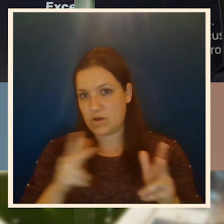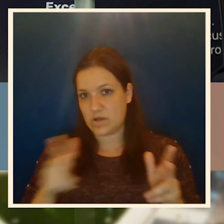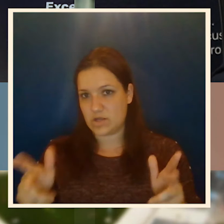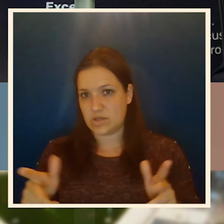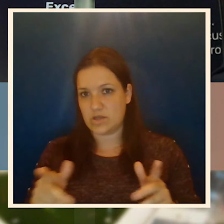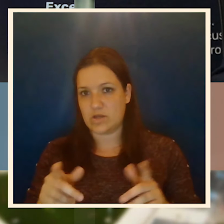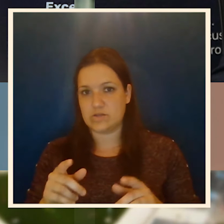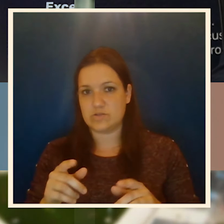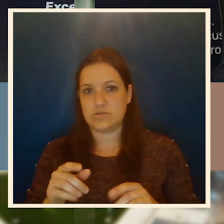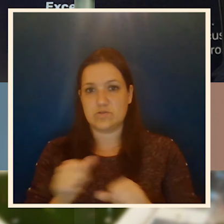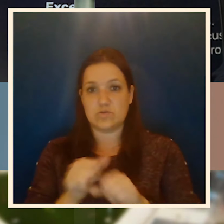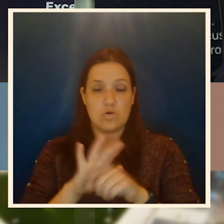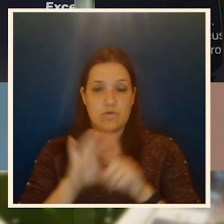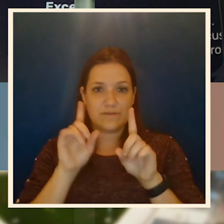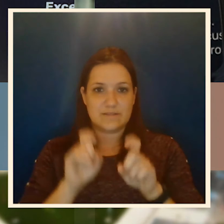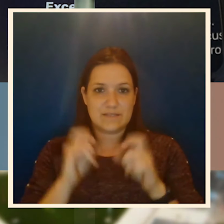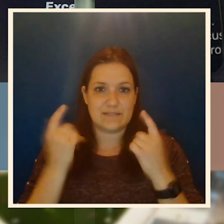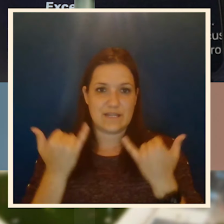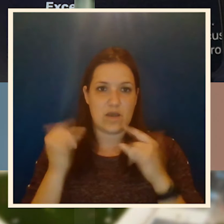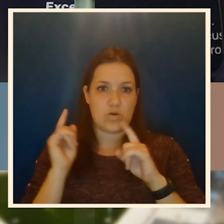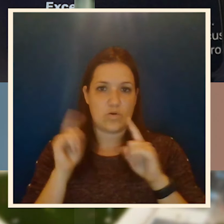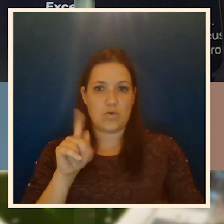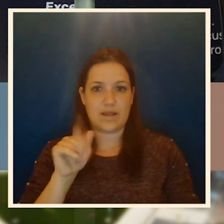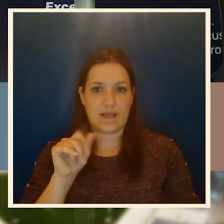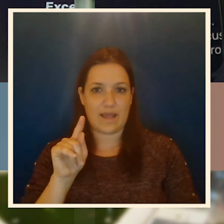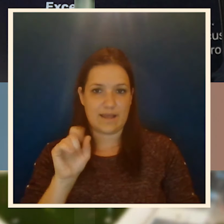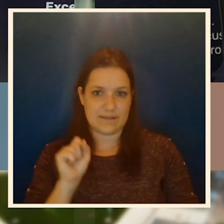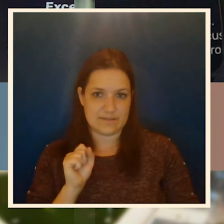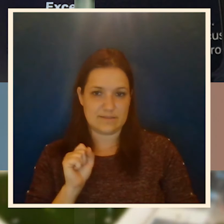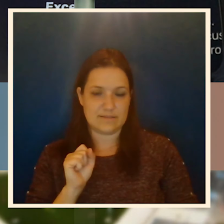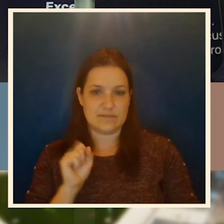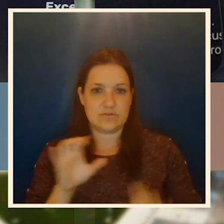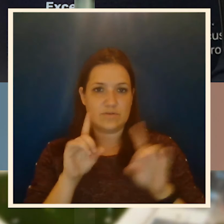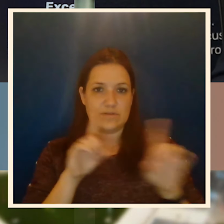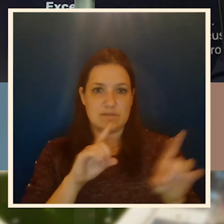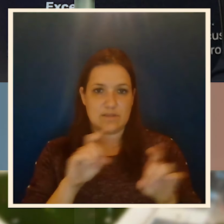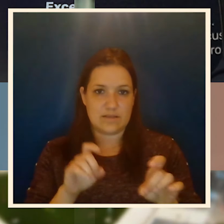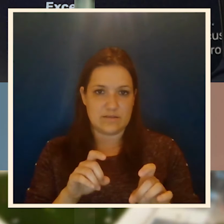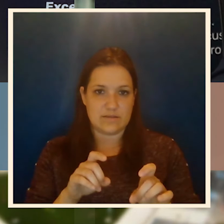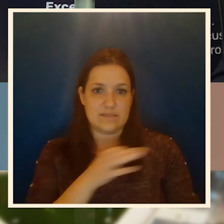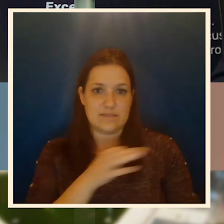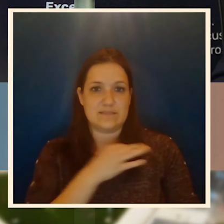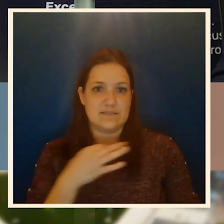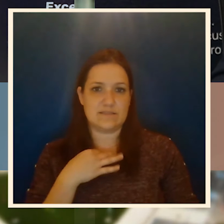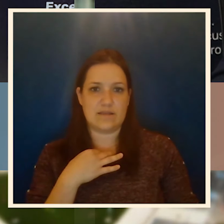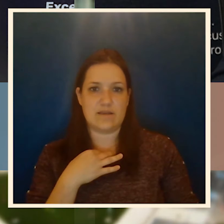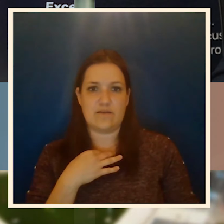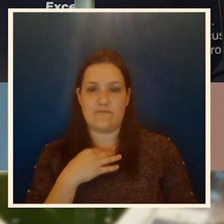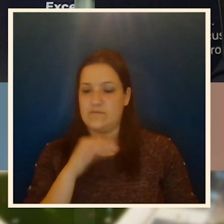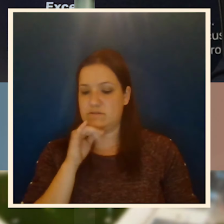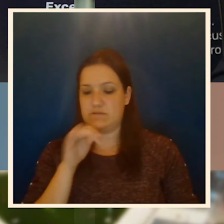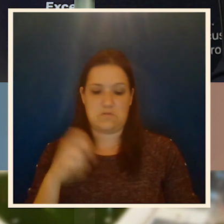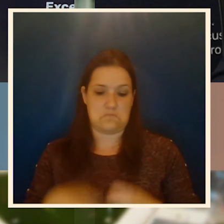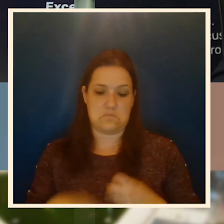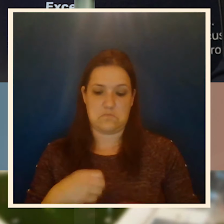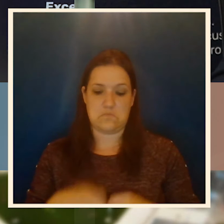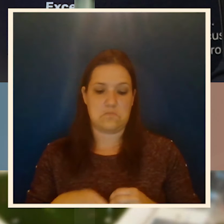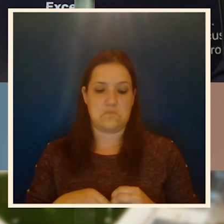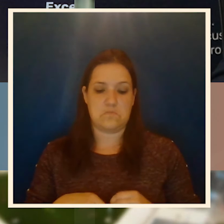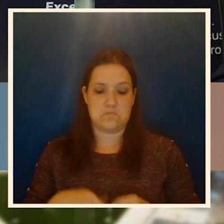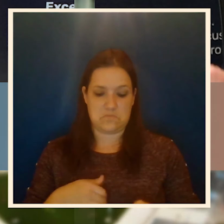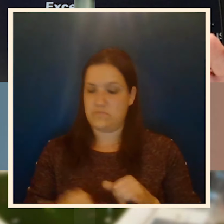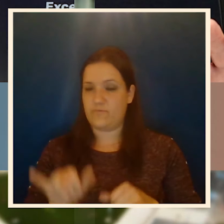COVID test are now coming to cats to get a COVID test. Staffing has not really been an issue. We're pretty much